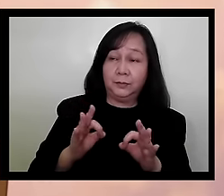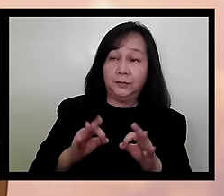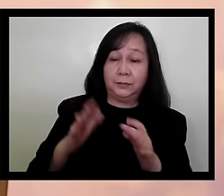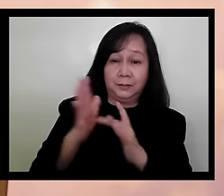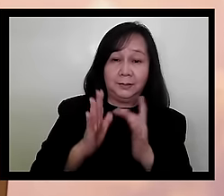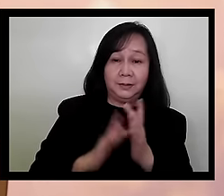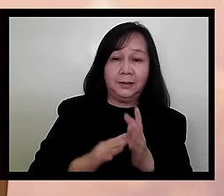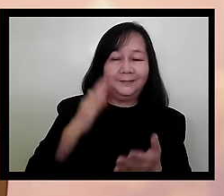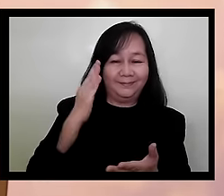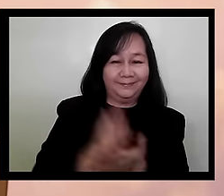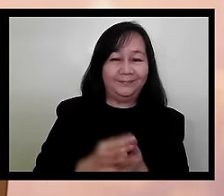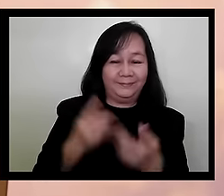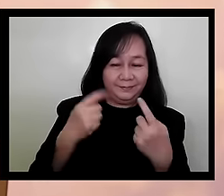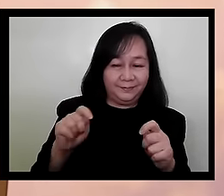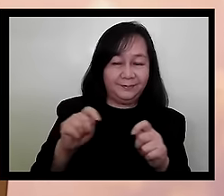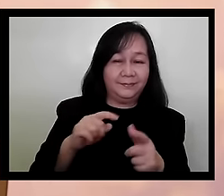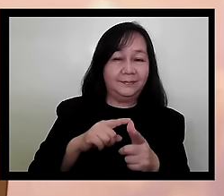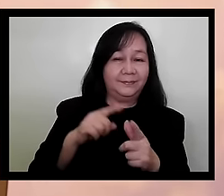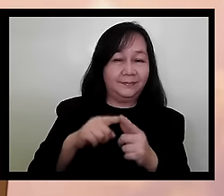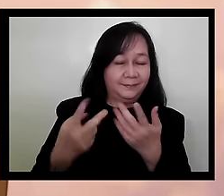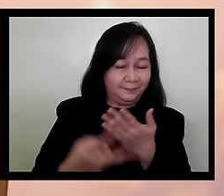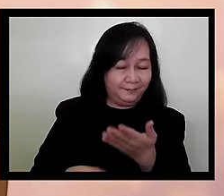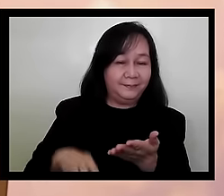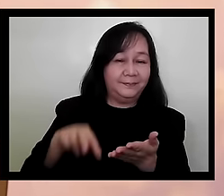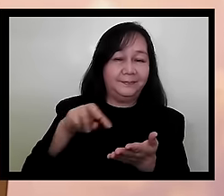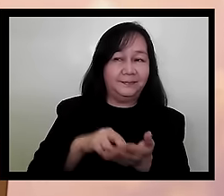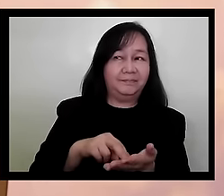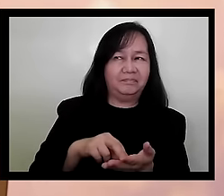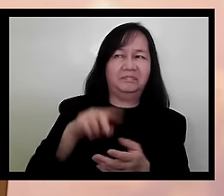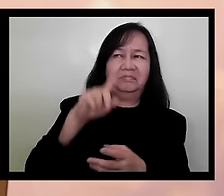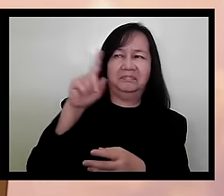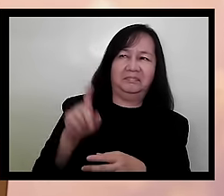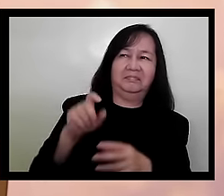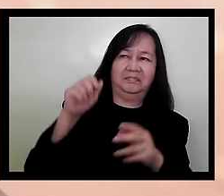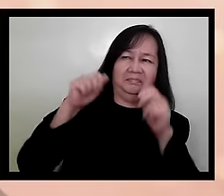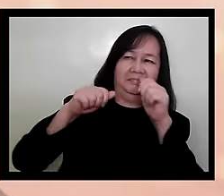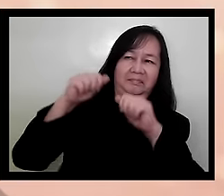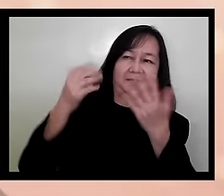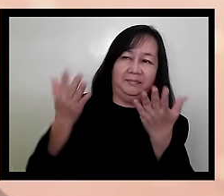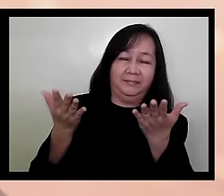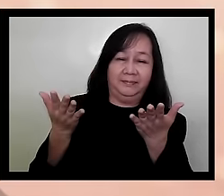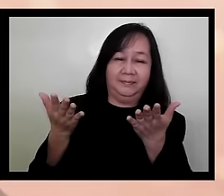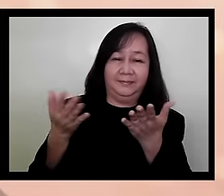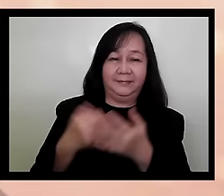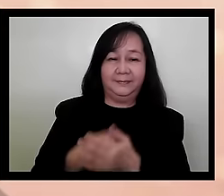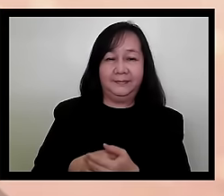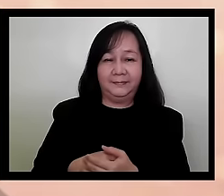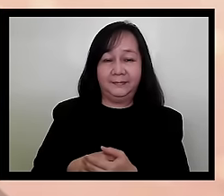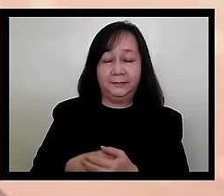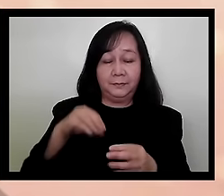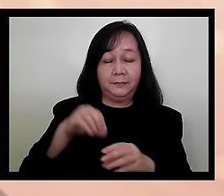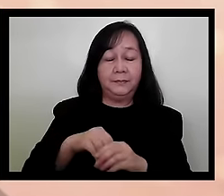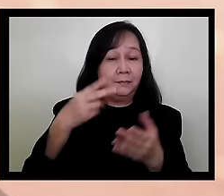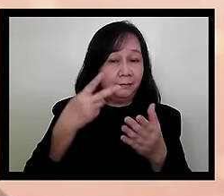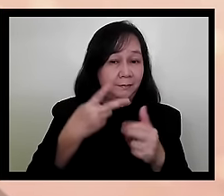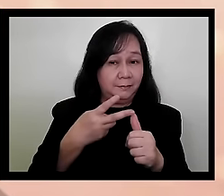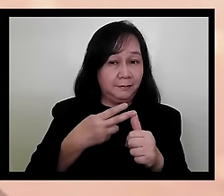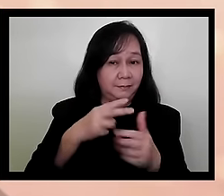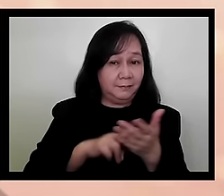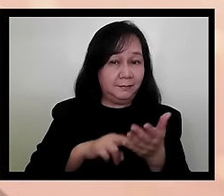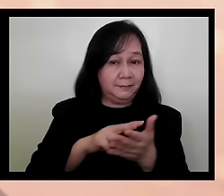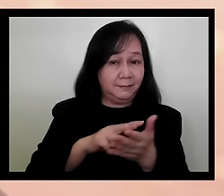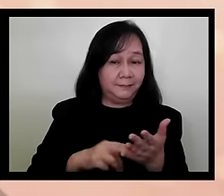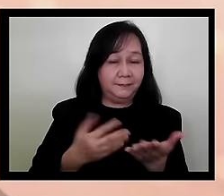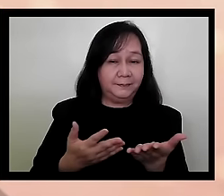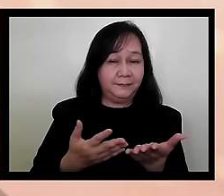trying then the resurrection is in question in the second reading we have